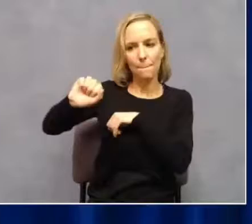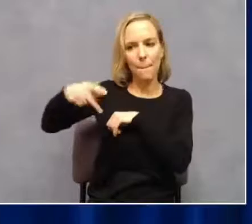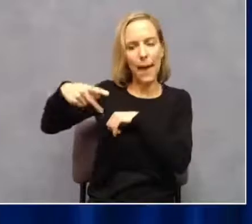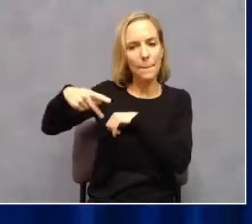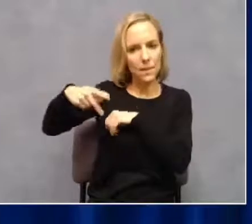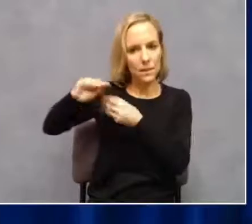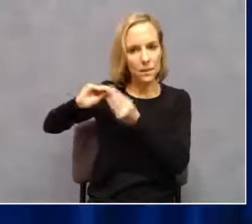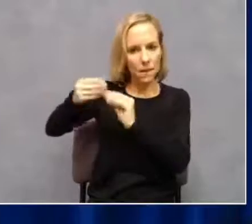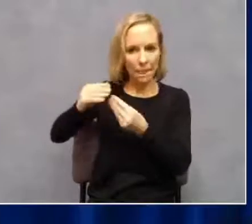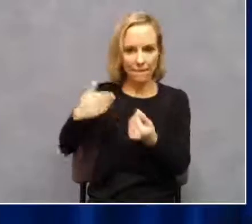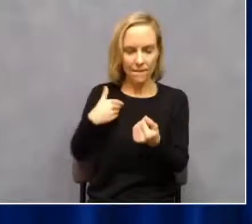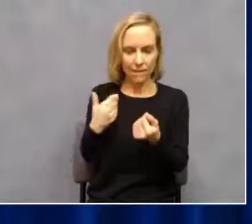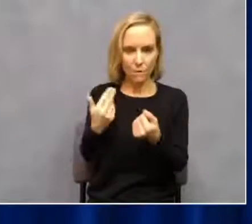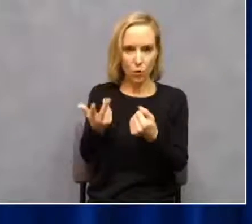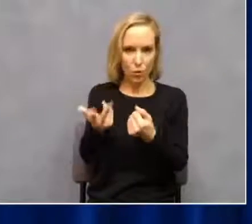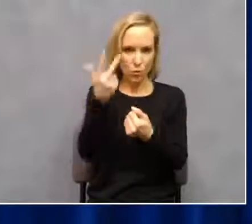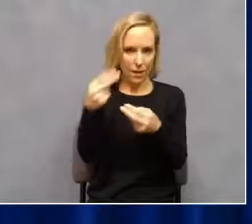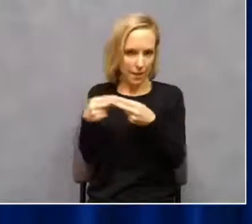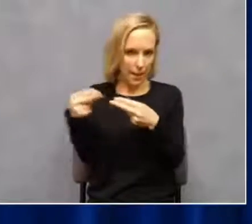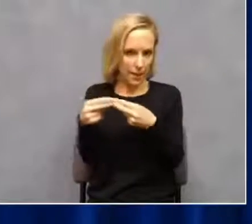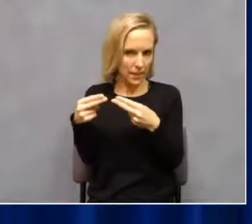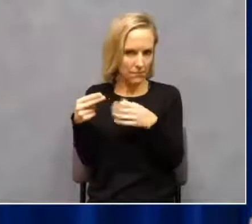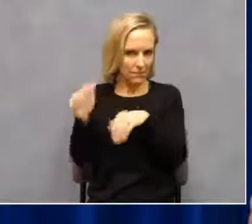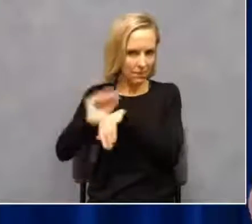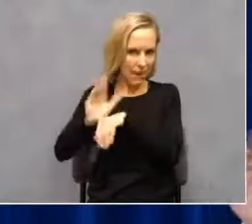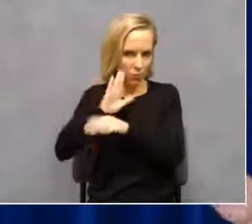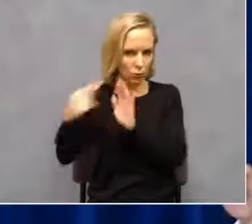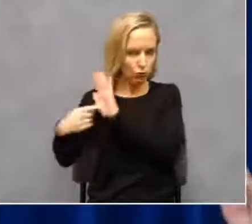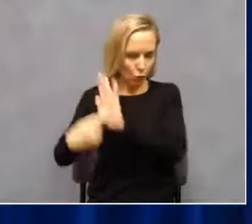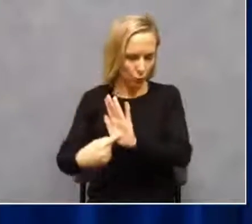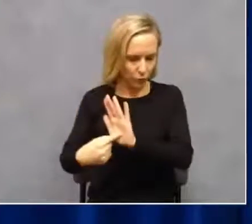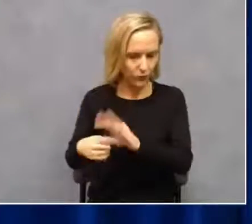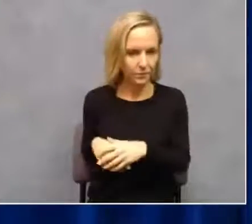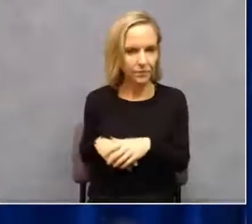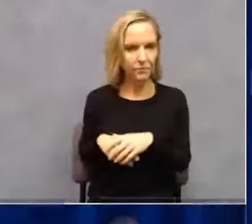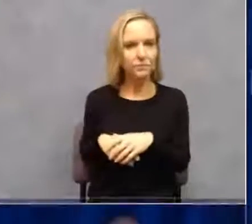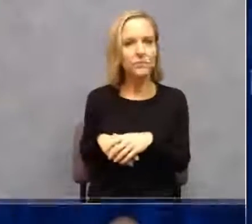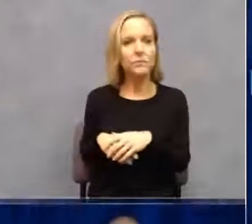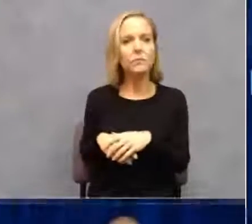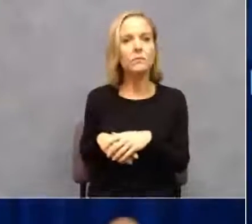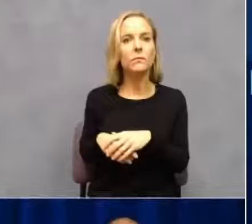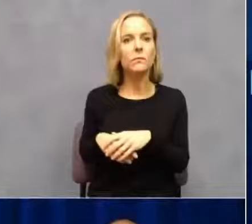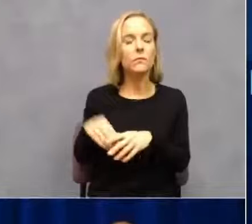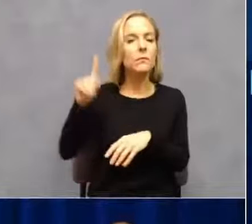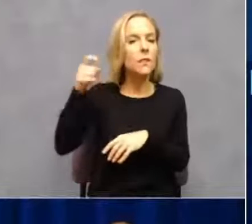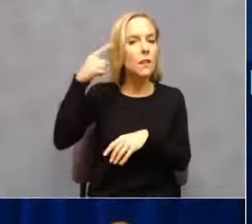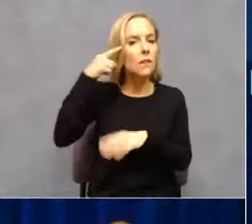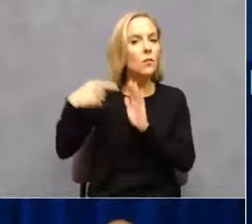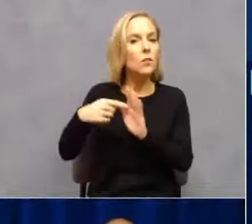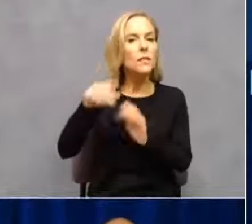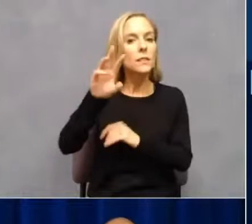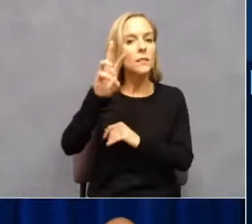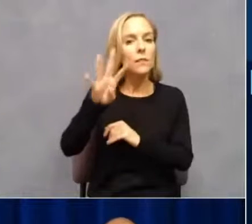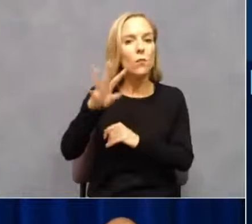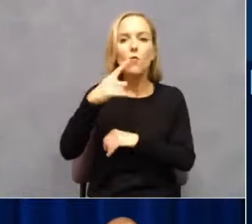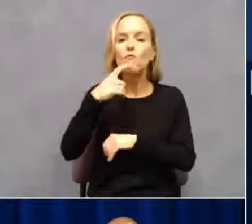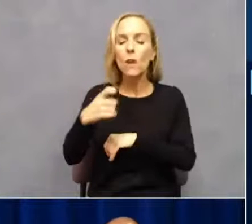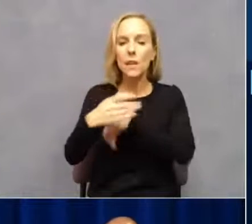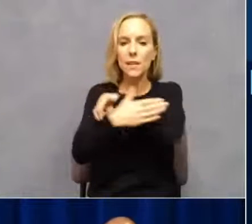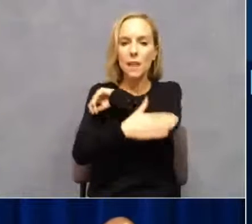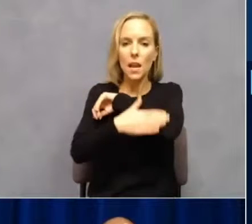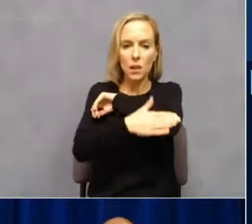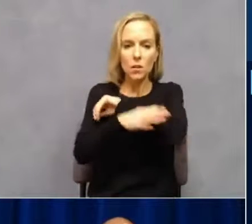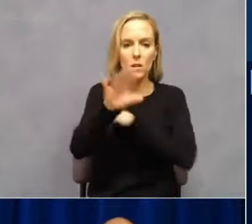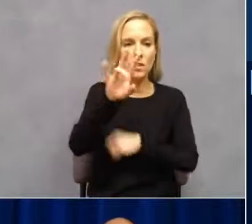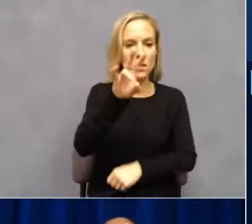have 3 images I'm going to show you tonight. The governor showed this to you. There's 64 red counties, 47